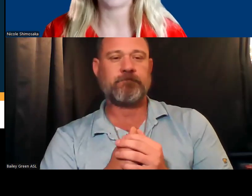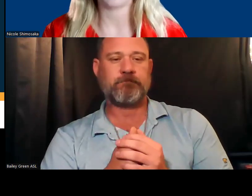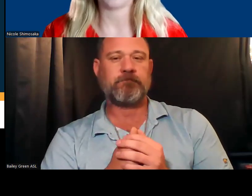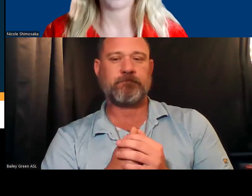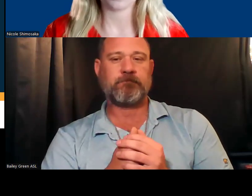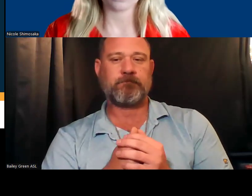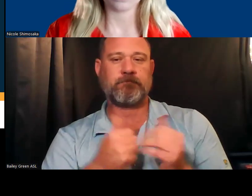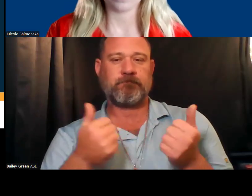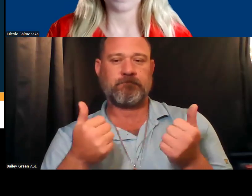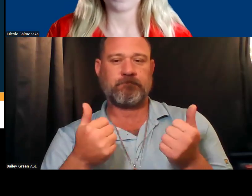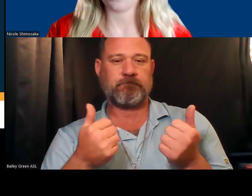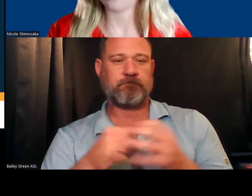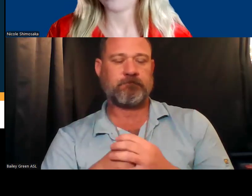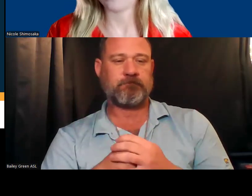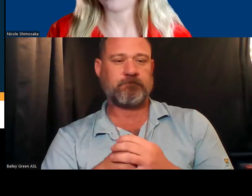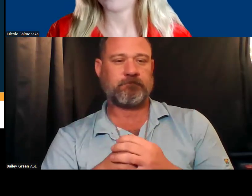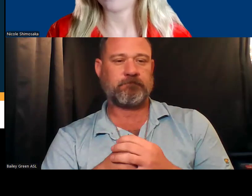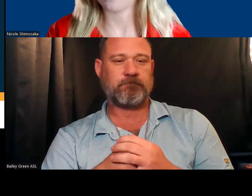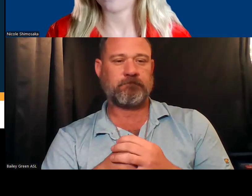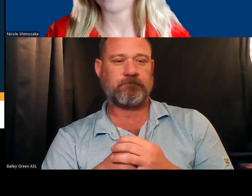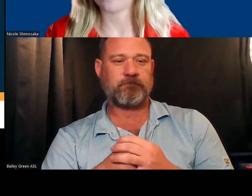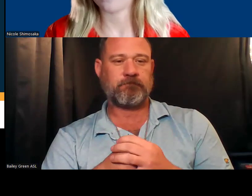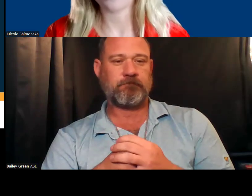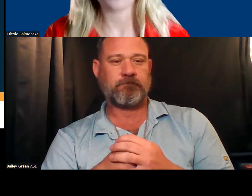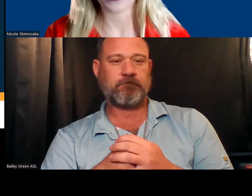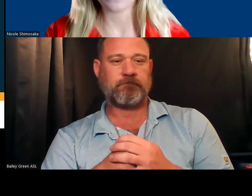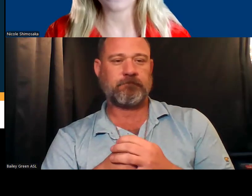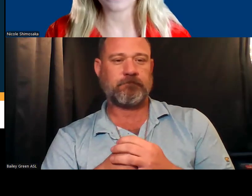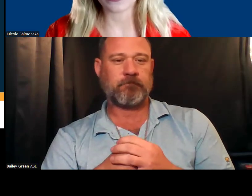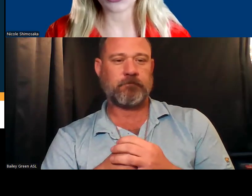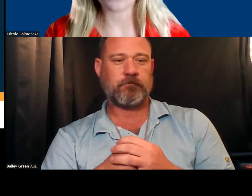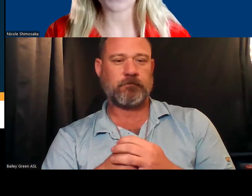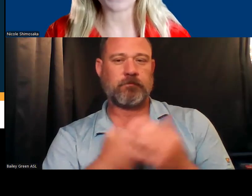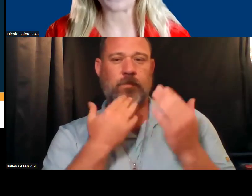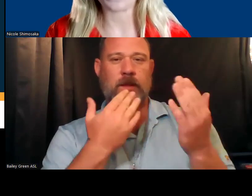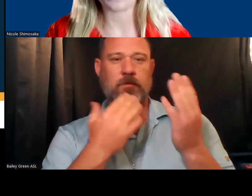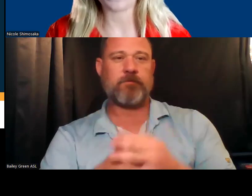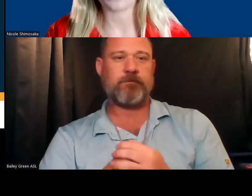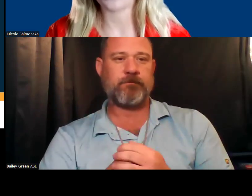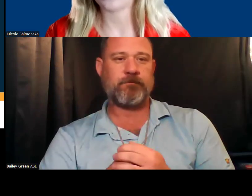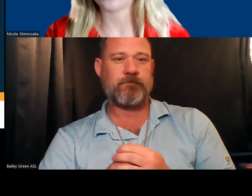Thank you, everyone.